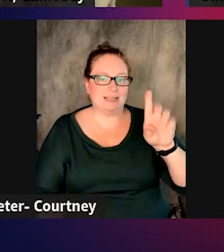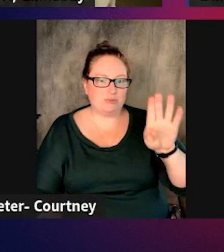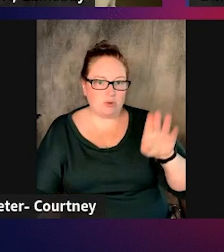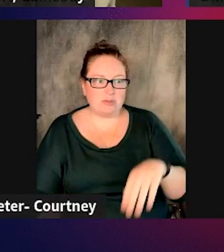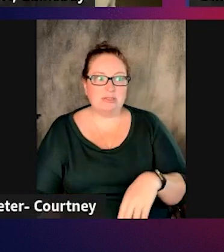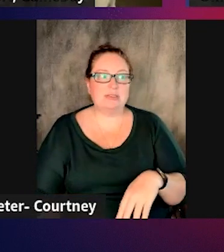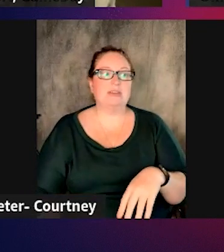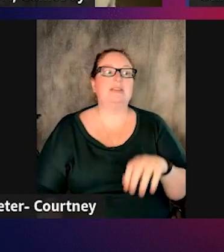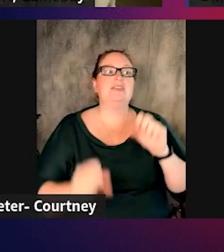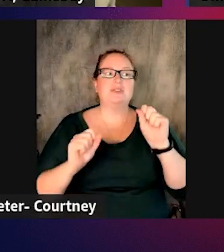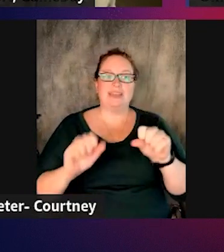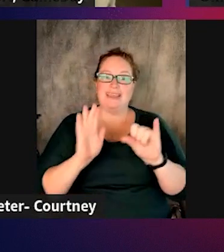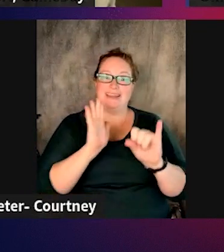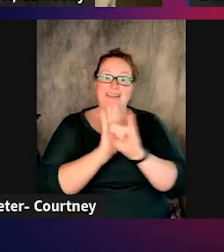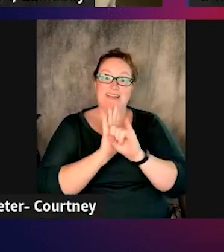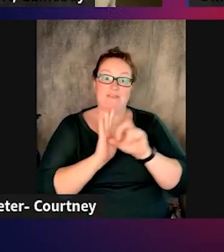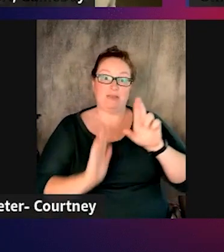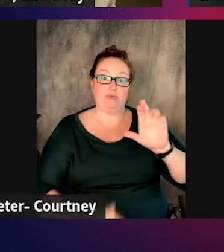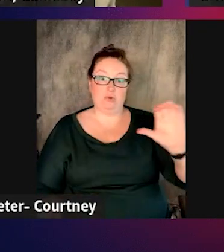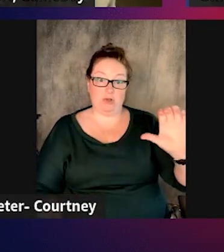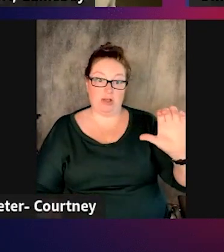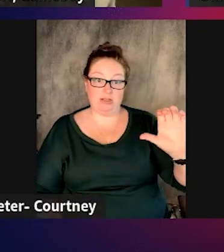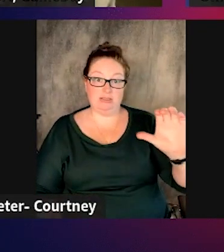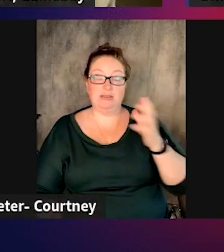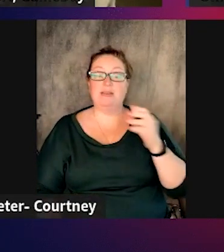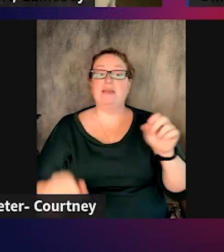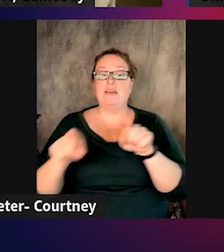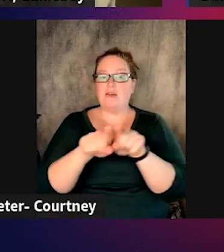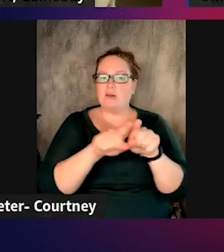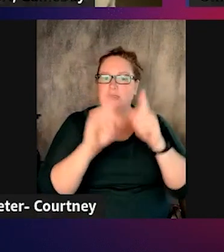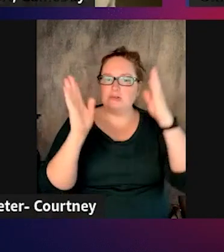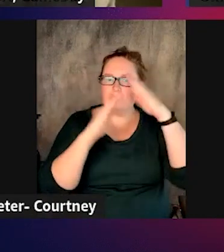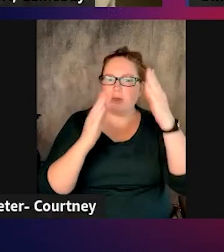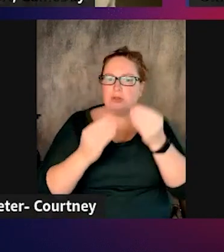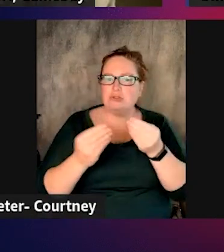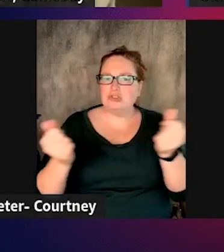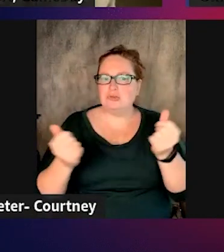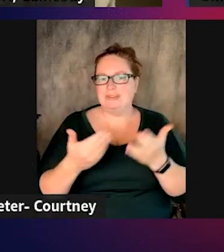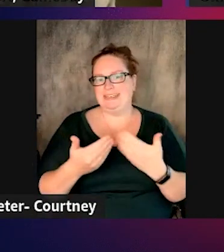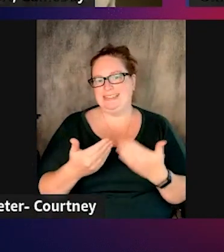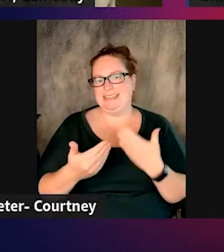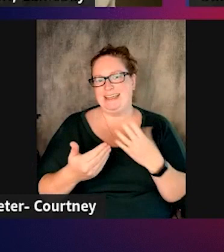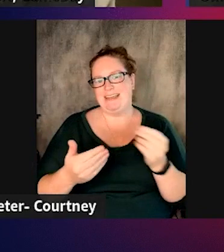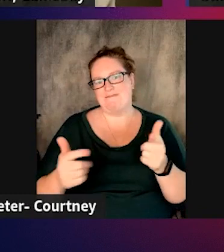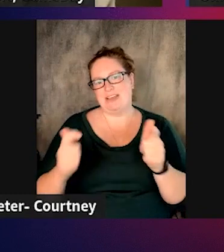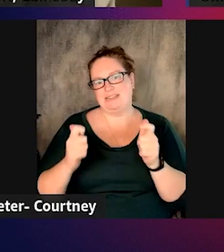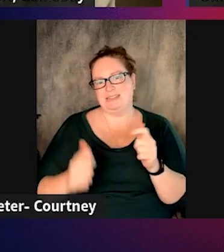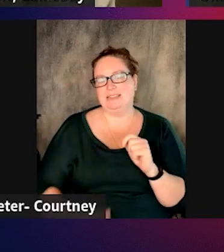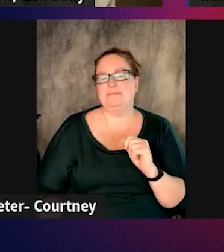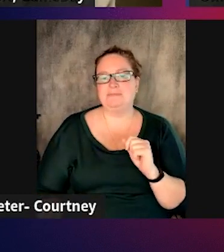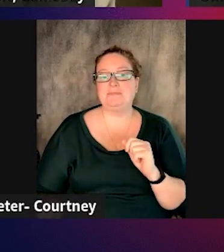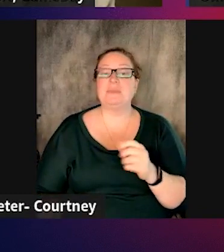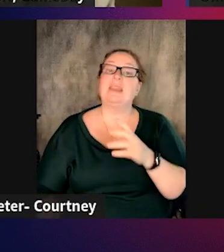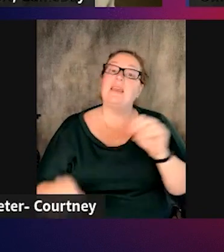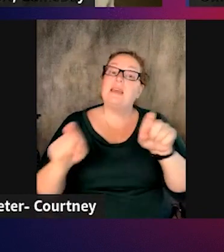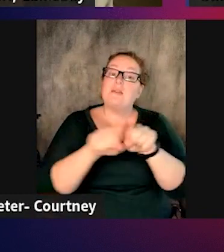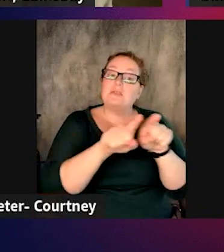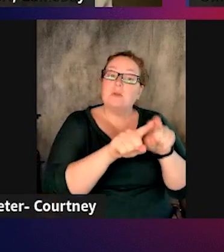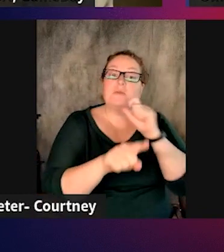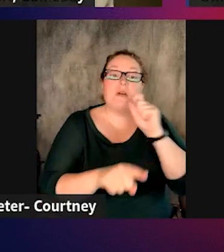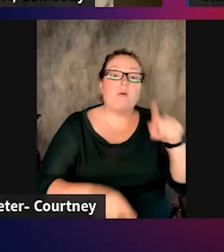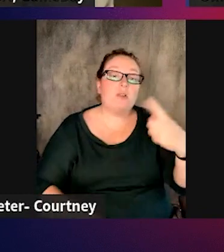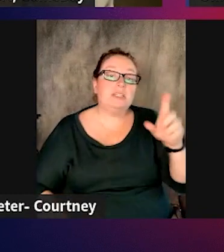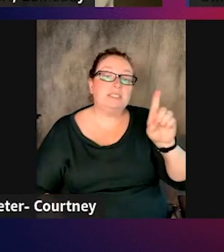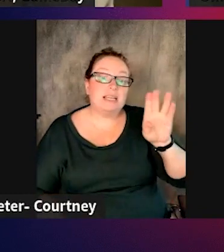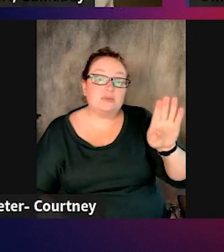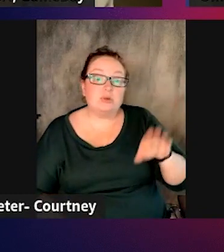can identify the root cause and also troubleshoot easily and faster. And also, not only dashboards, they can also